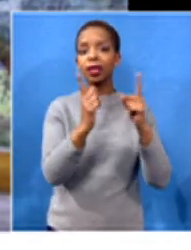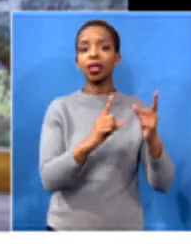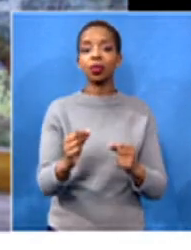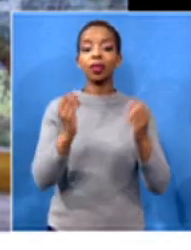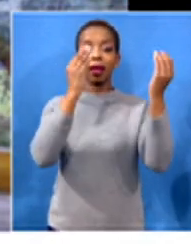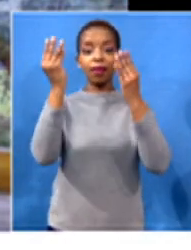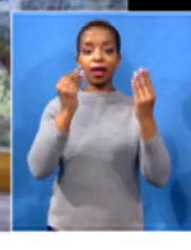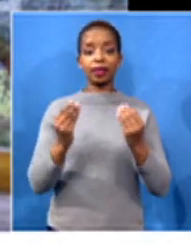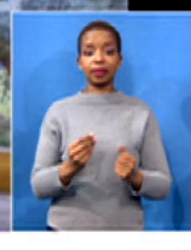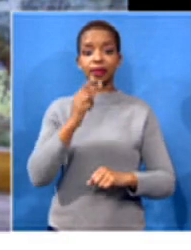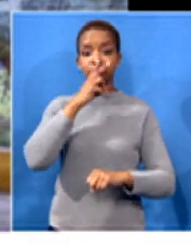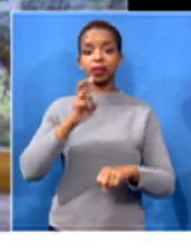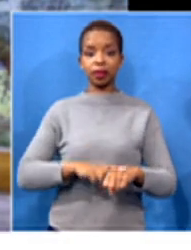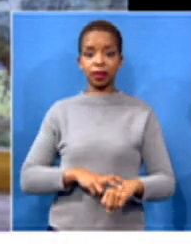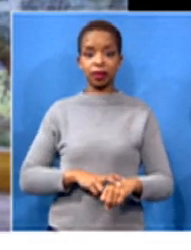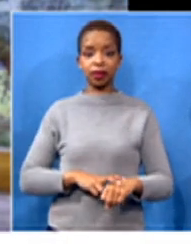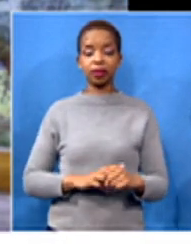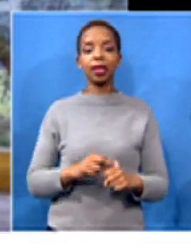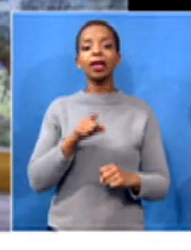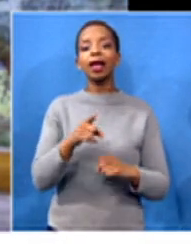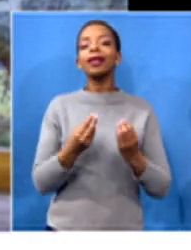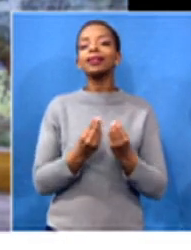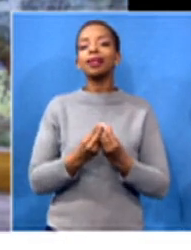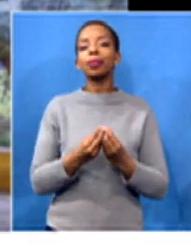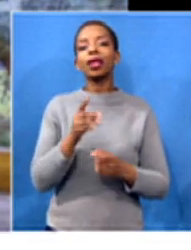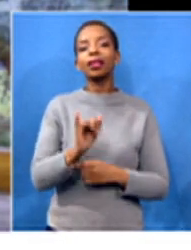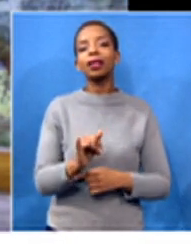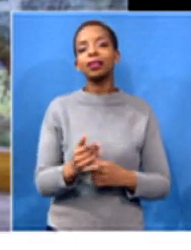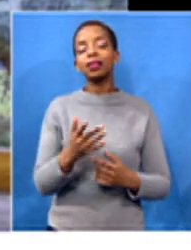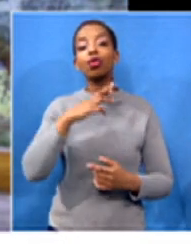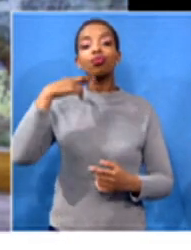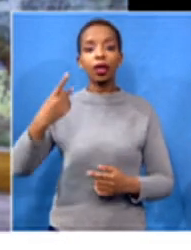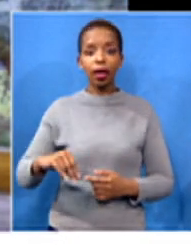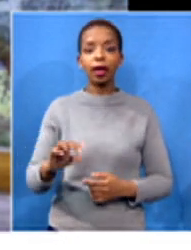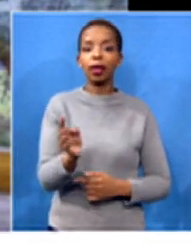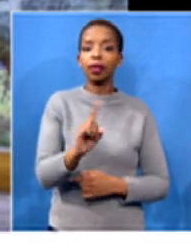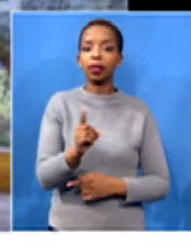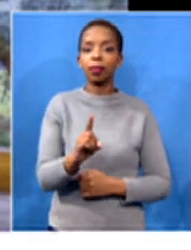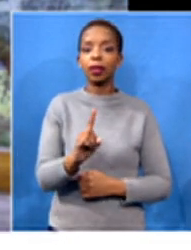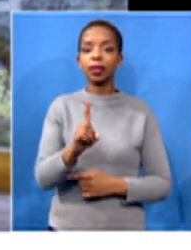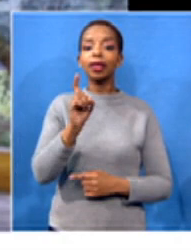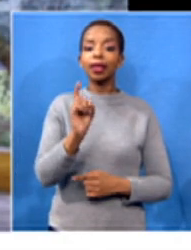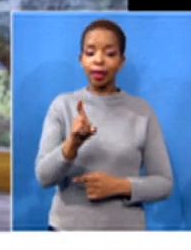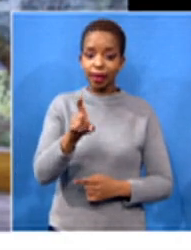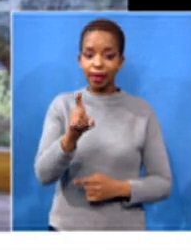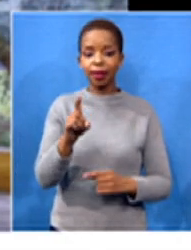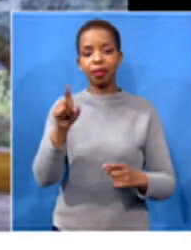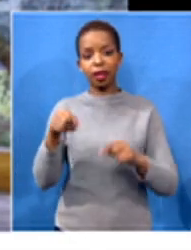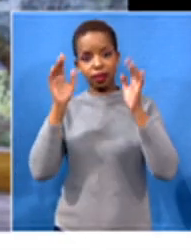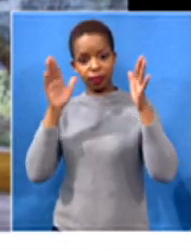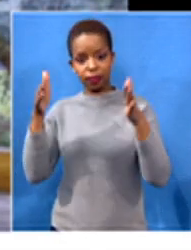need, then that is something that we should be welcoming. But the reality is there's been resistance to that.